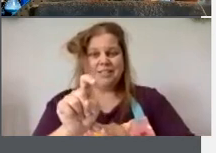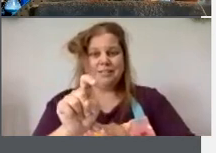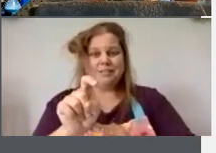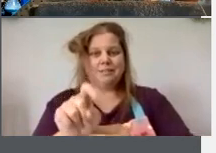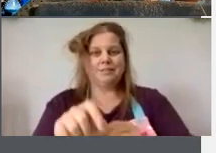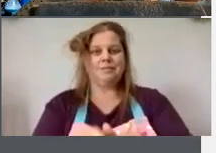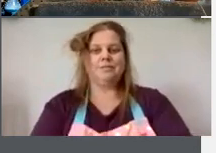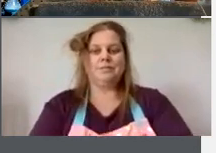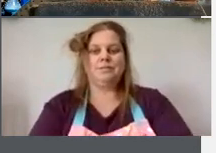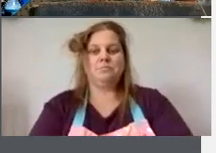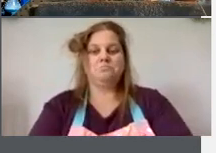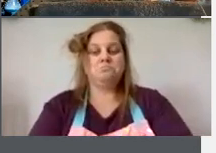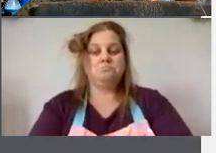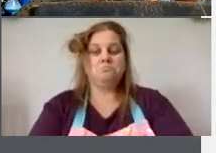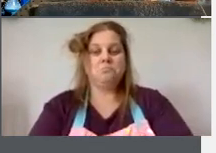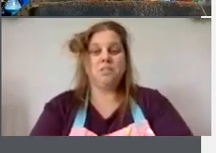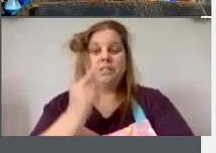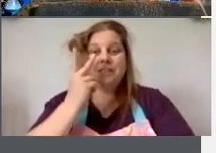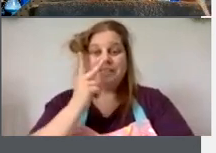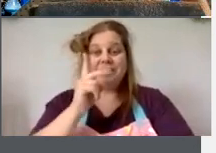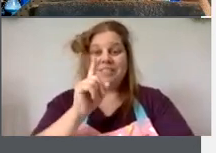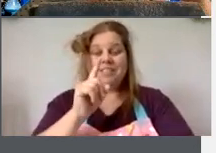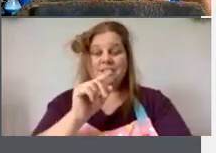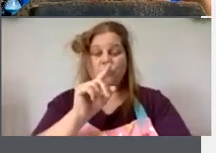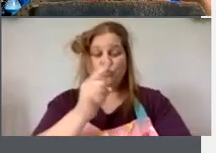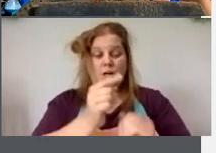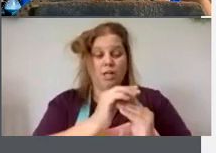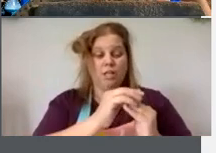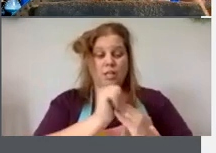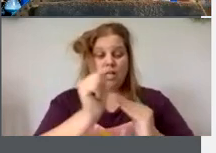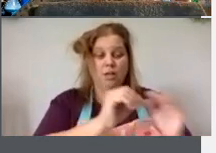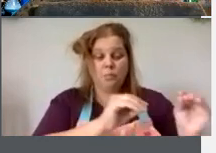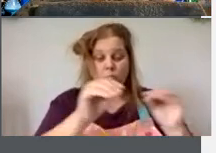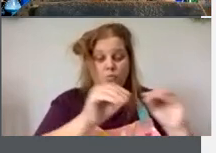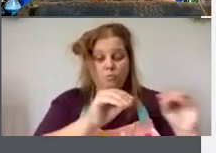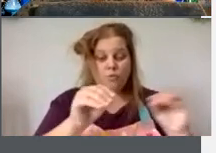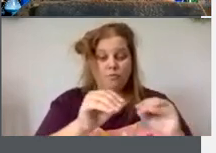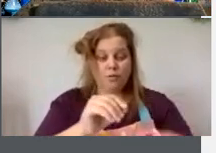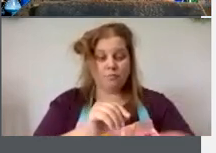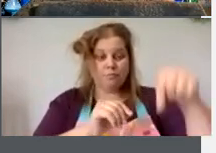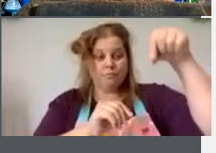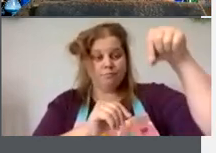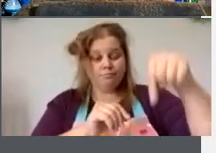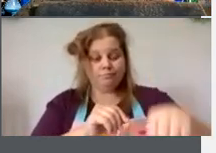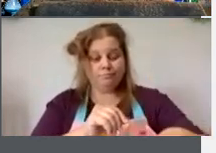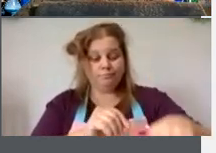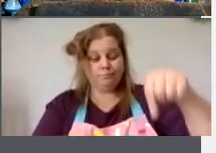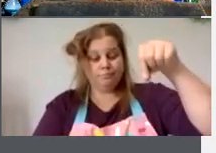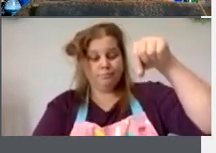Did it stick to it? Did you see the dollar bill move when I moved up and down? You're going to